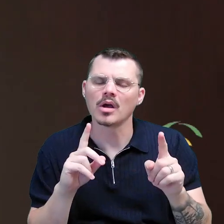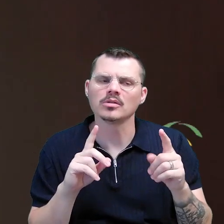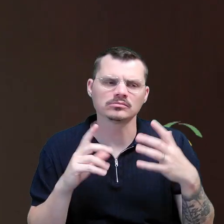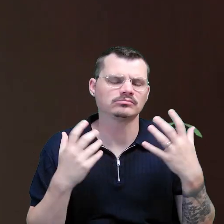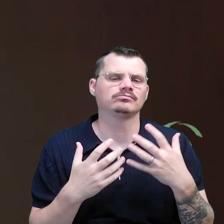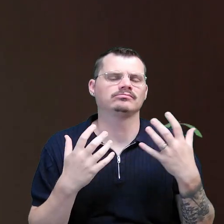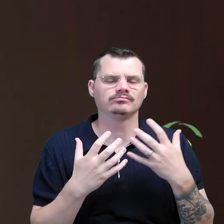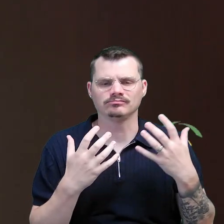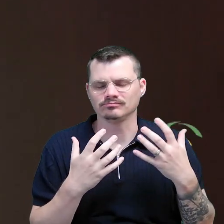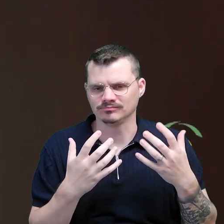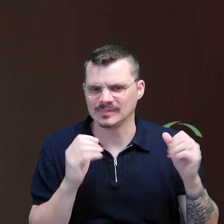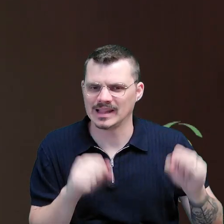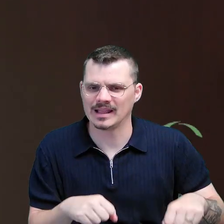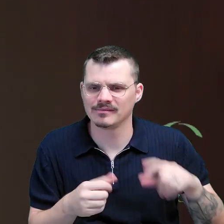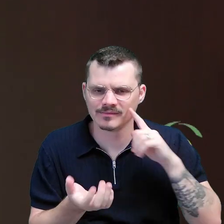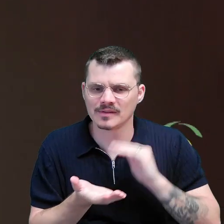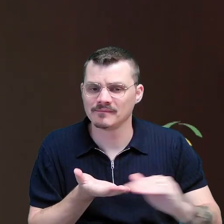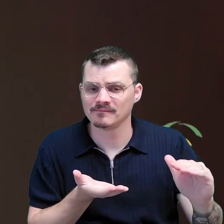remarkably so.